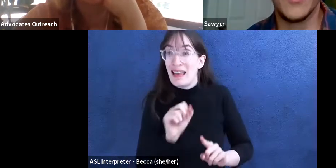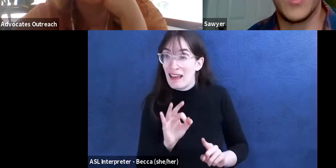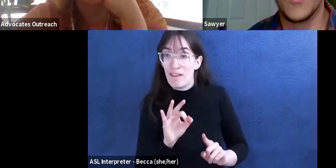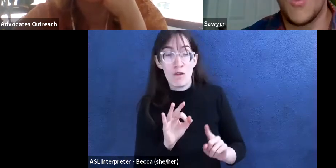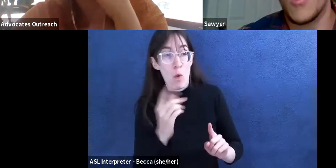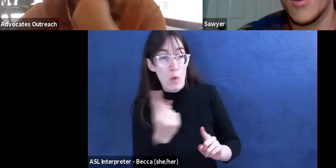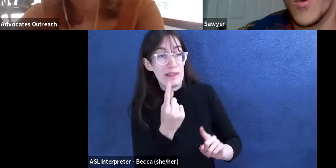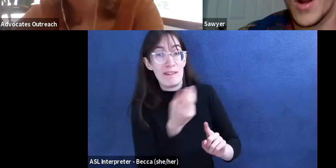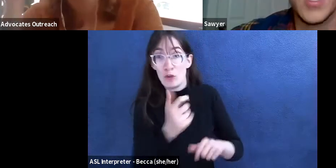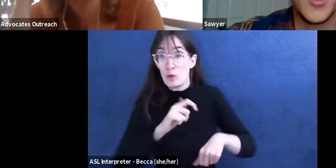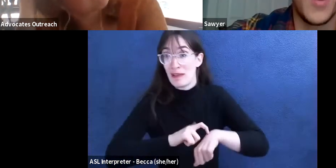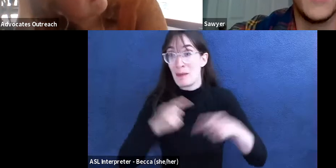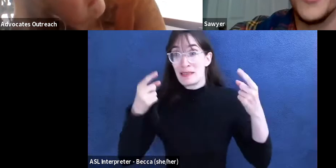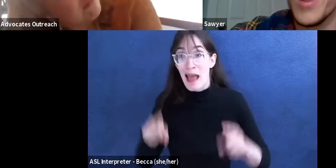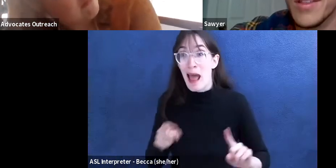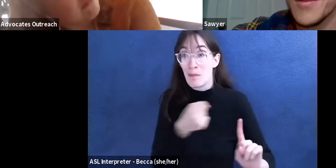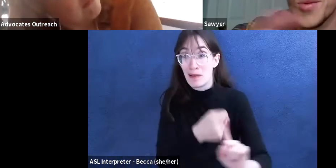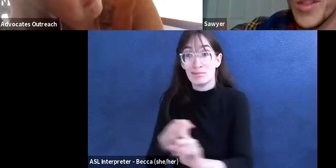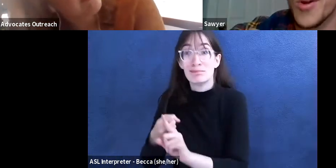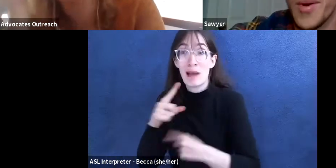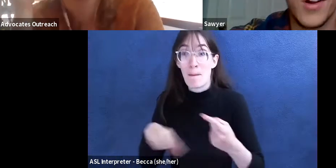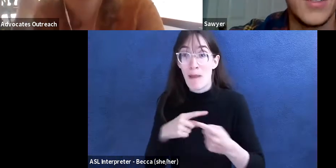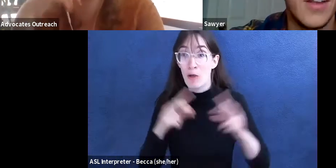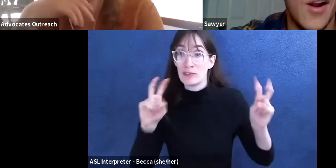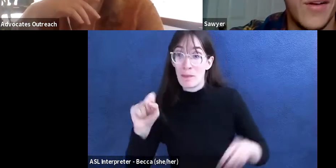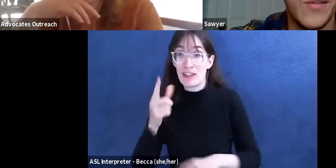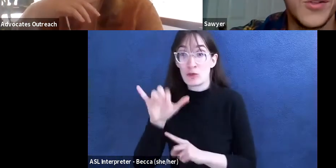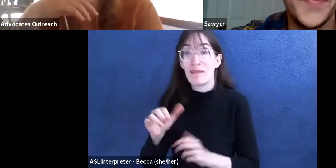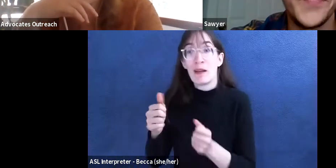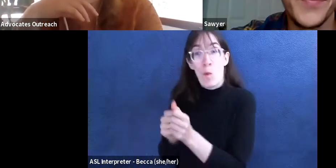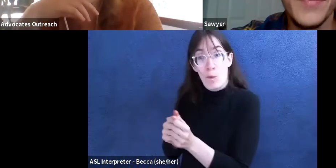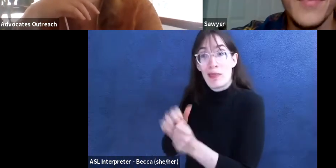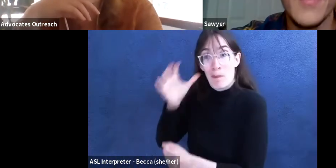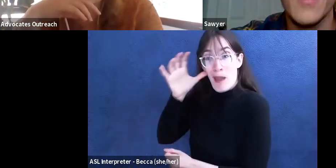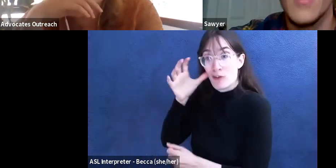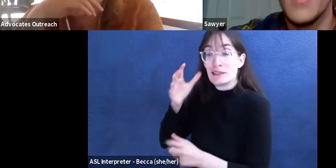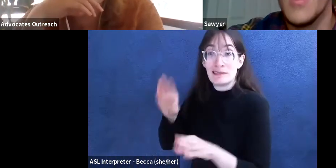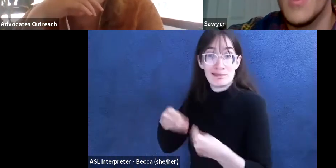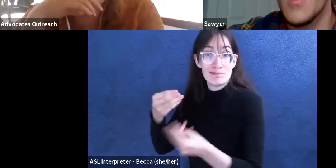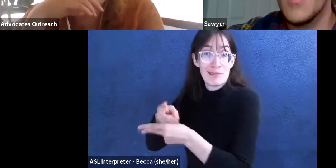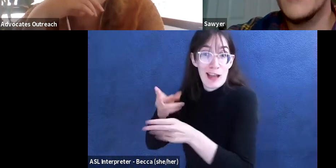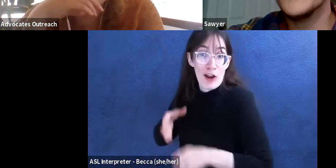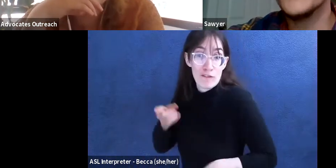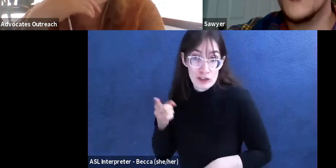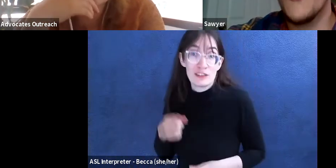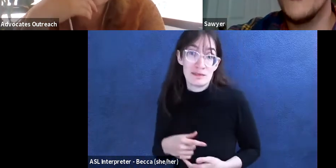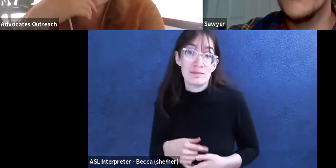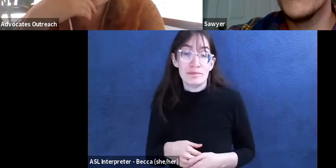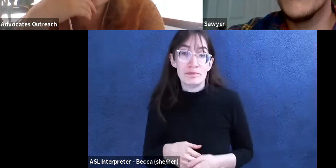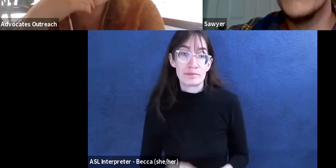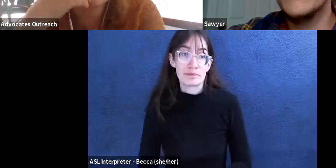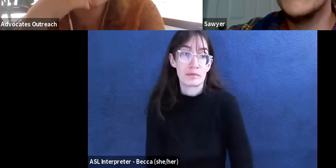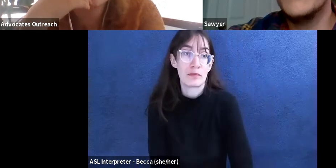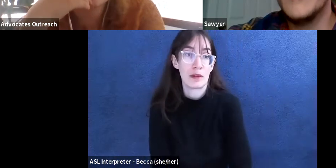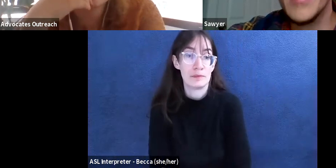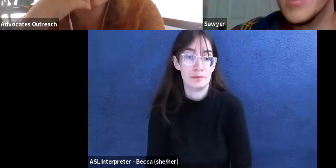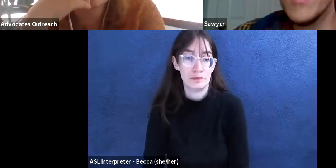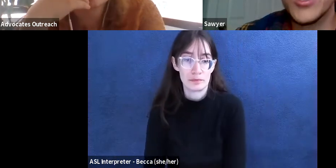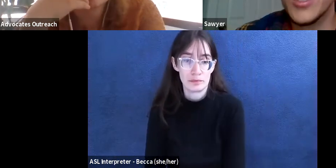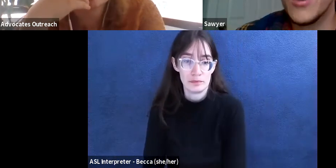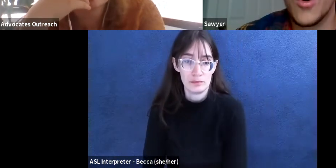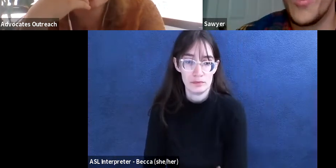like there is something bad about sexuality, or that this child like did something wrong to